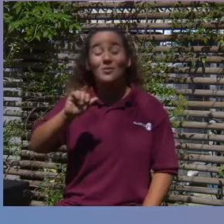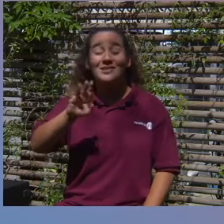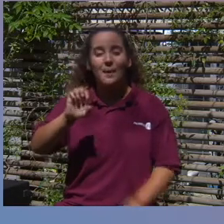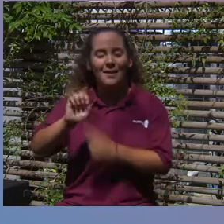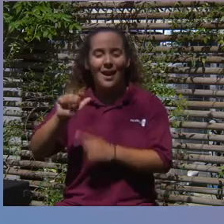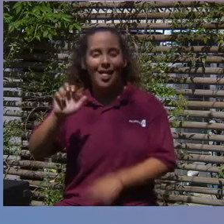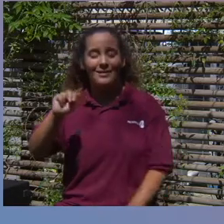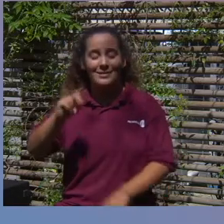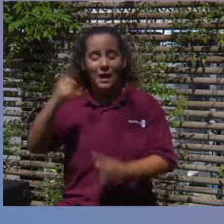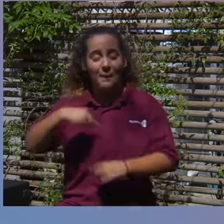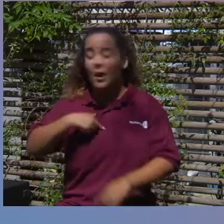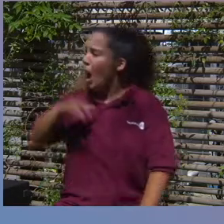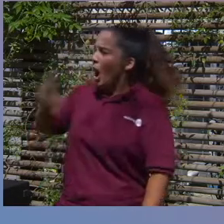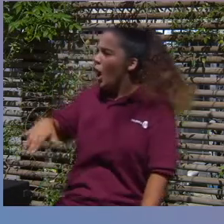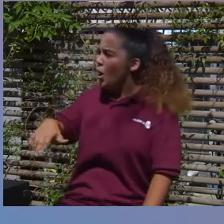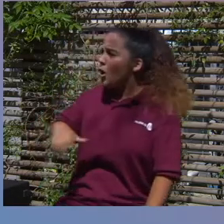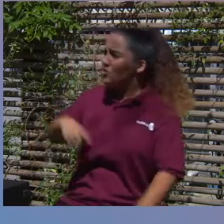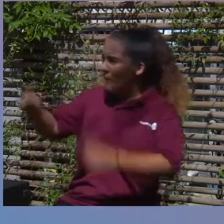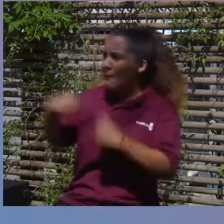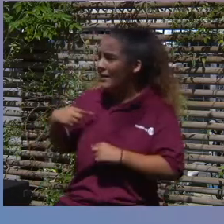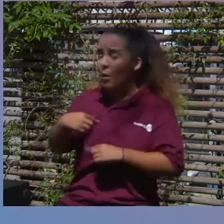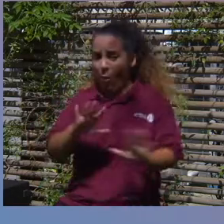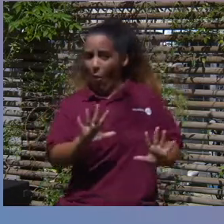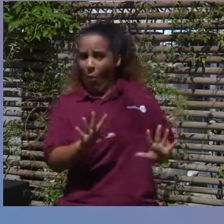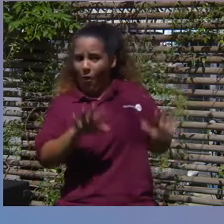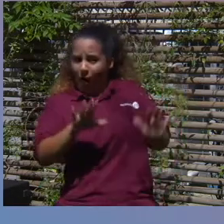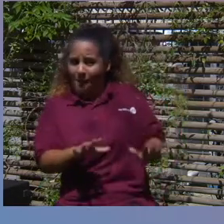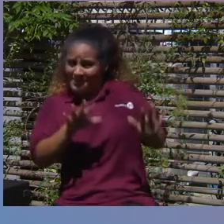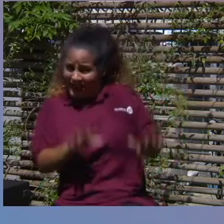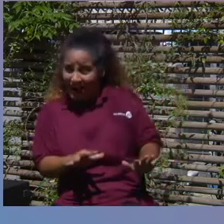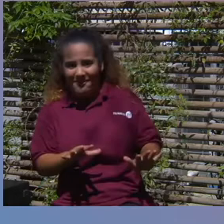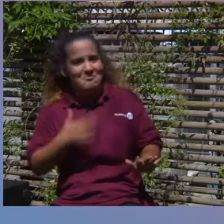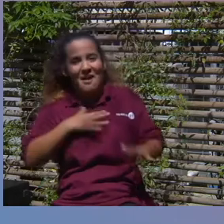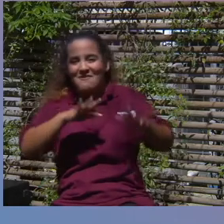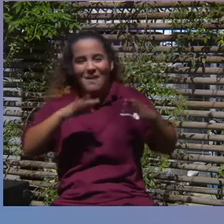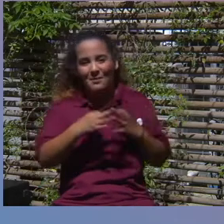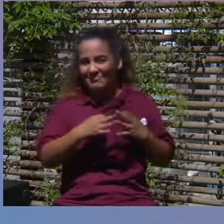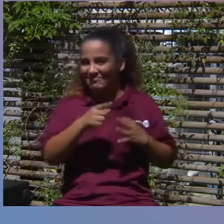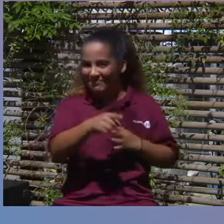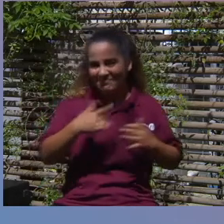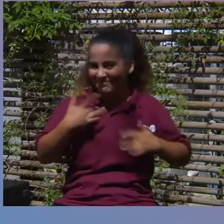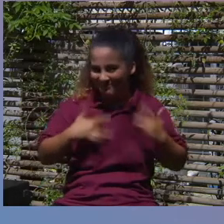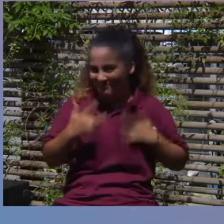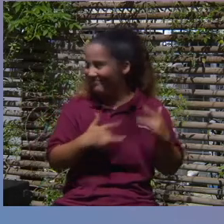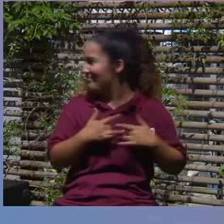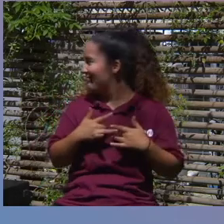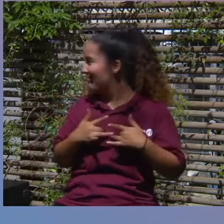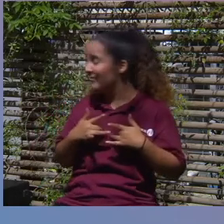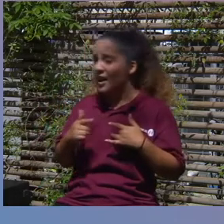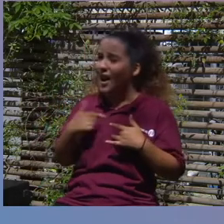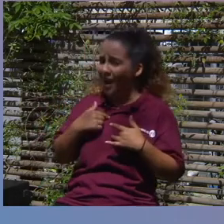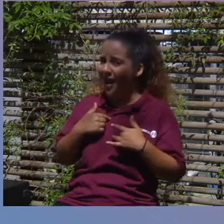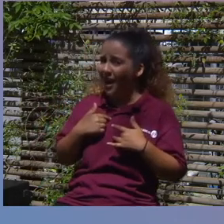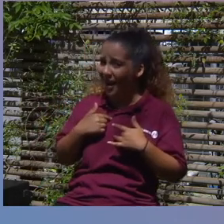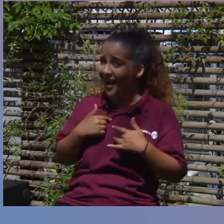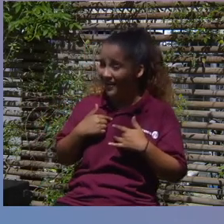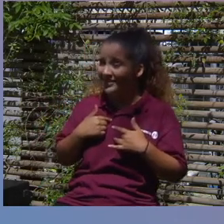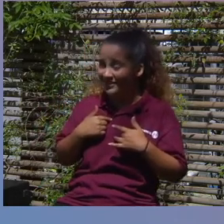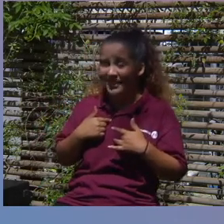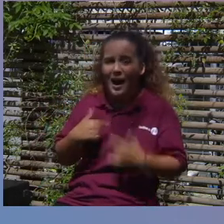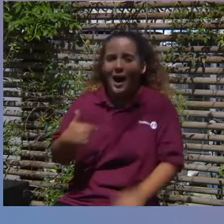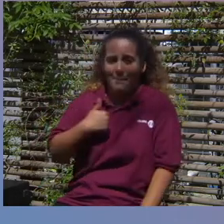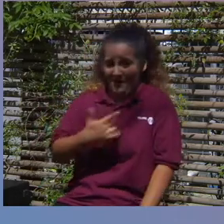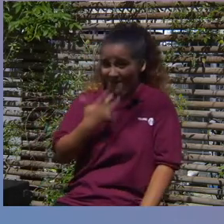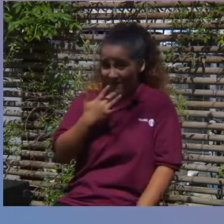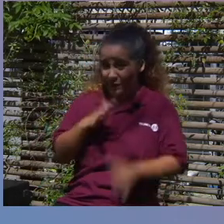Miss Debbie Allen? What you doing with Debbie Allen? I was like, whoa, calm down. Like, my family has been so ecstatic and so excited. I'm definitely everybody on favorite child